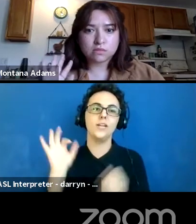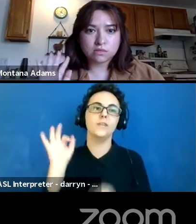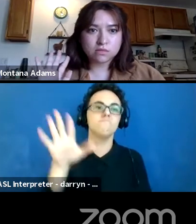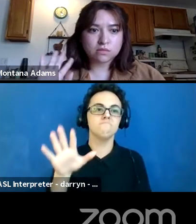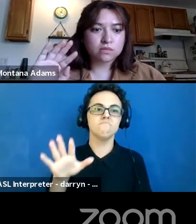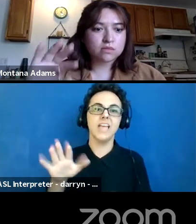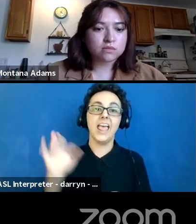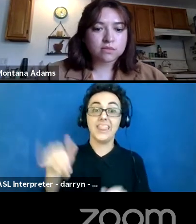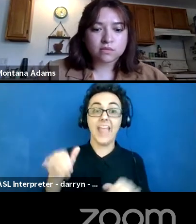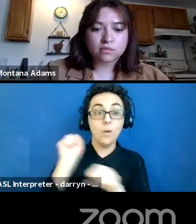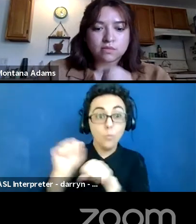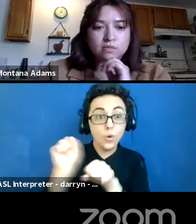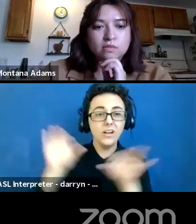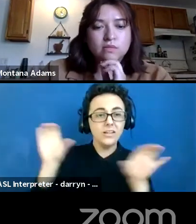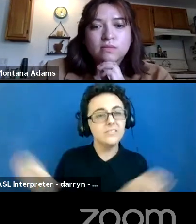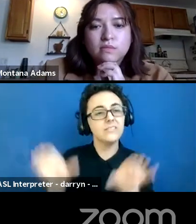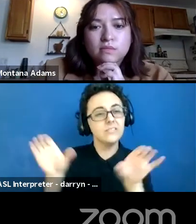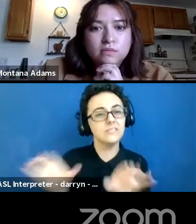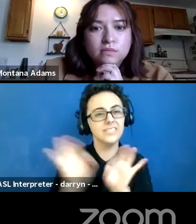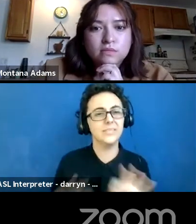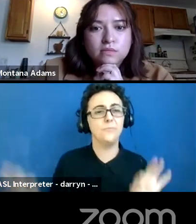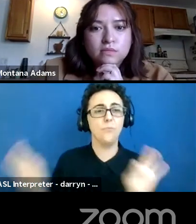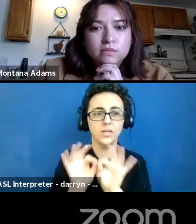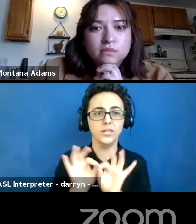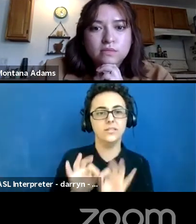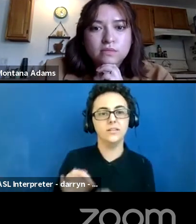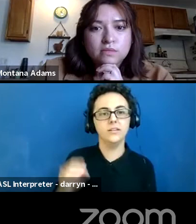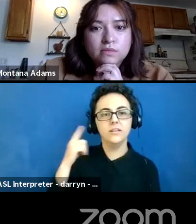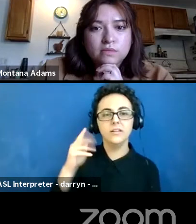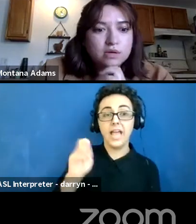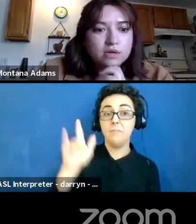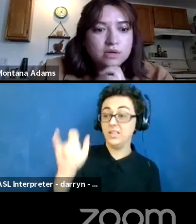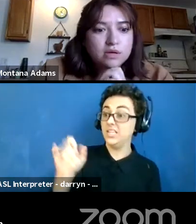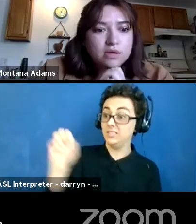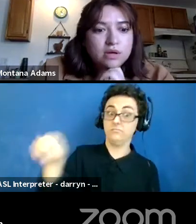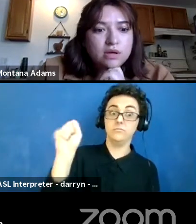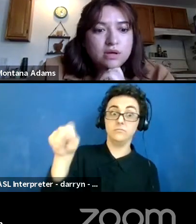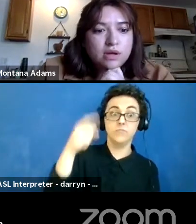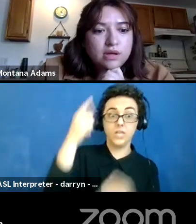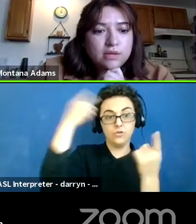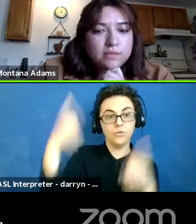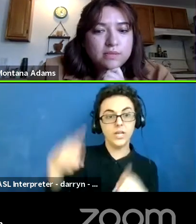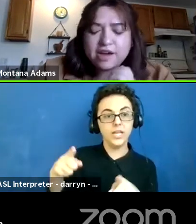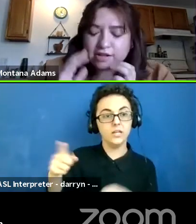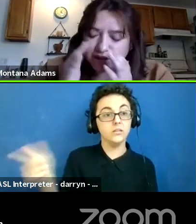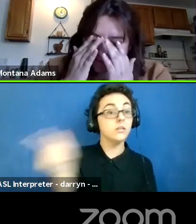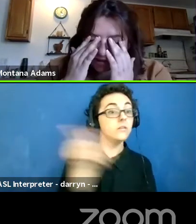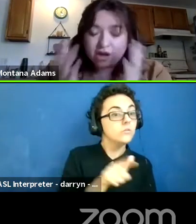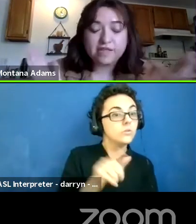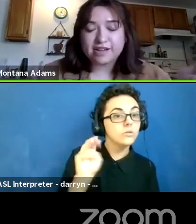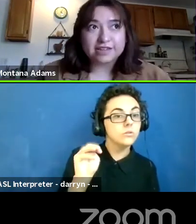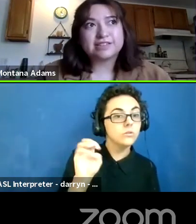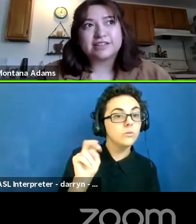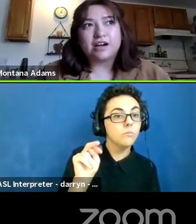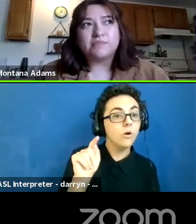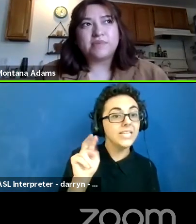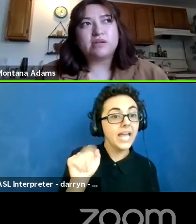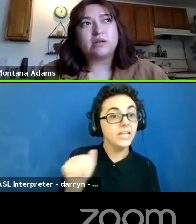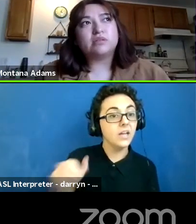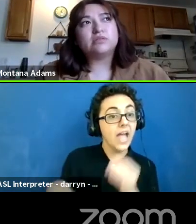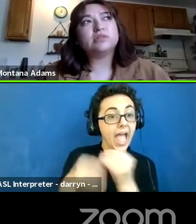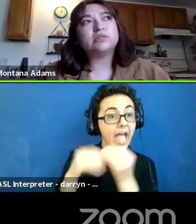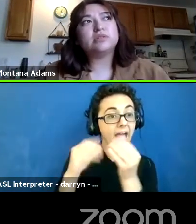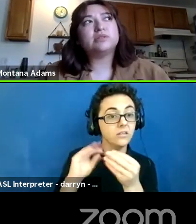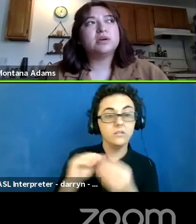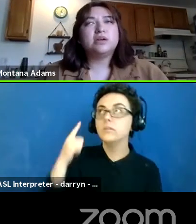Absolutely. Yeah, you bring up an amazing point. Oh yeah, Montana, would you like to add something? Yeah, like all that, yes.